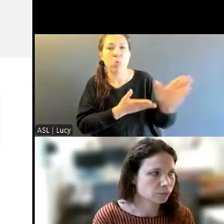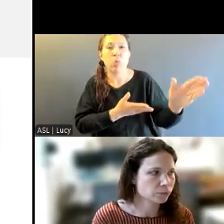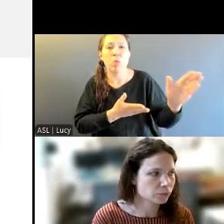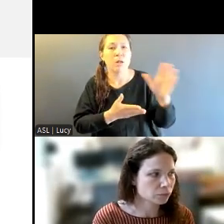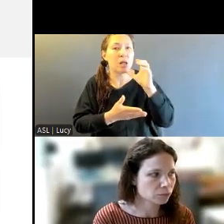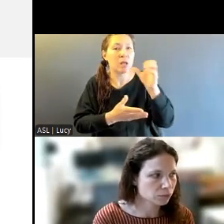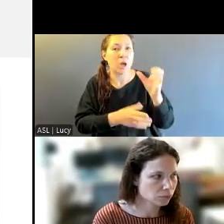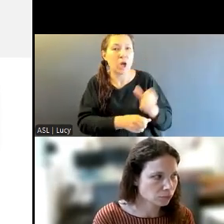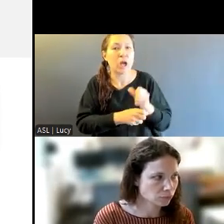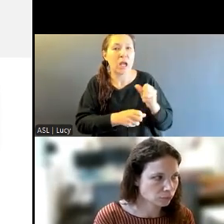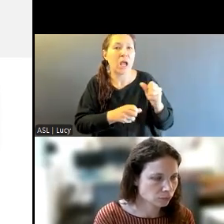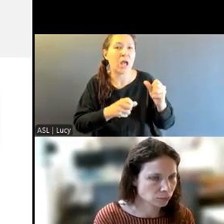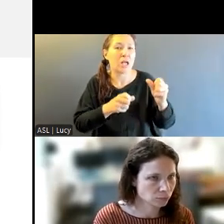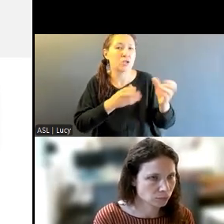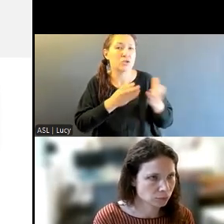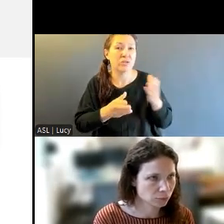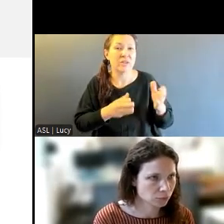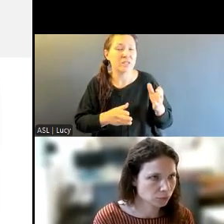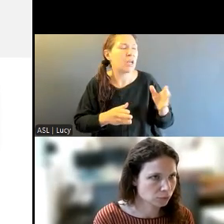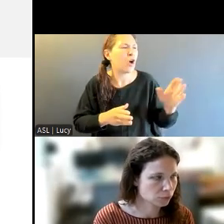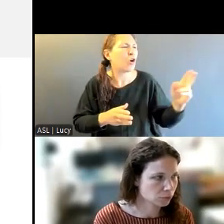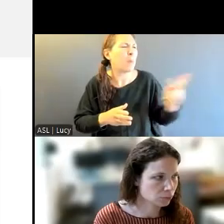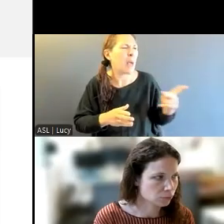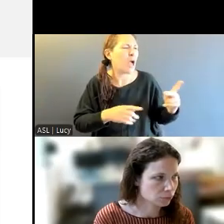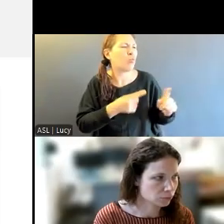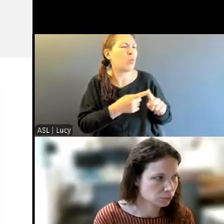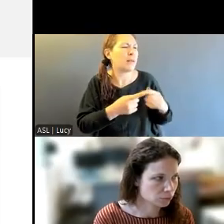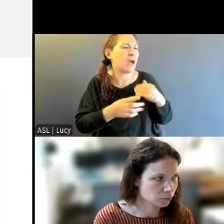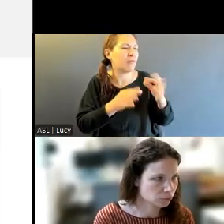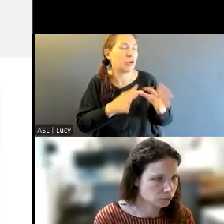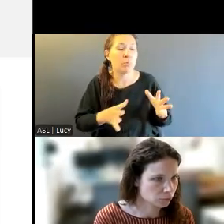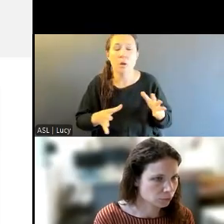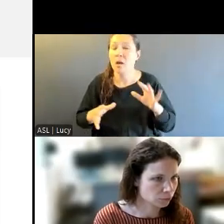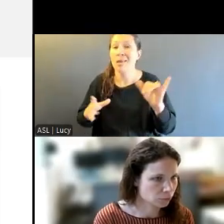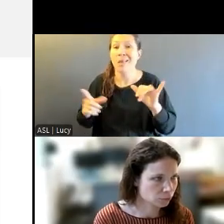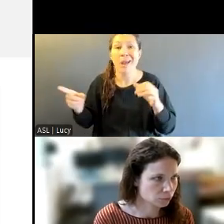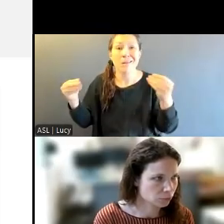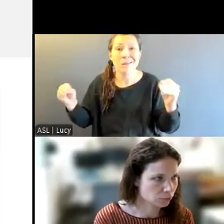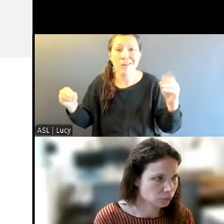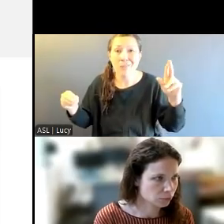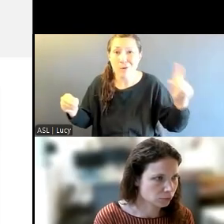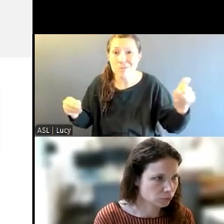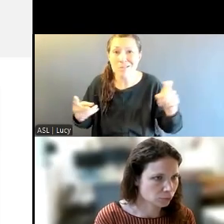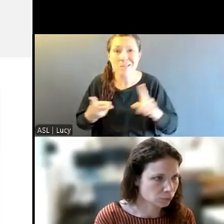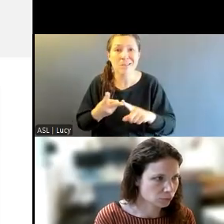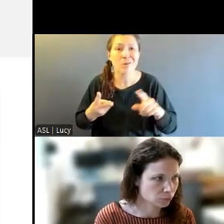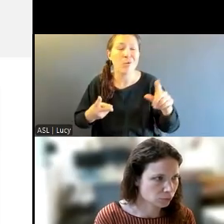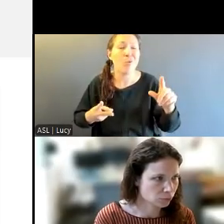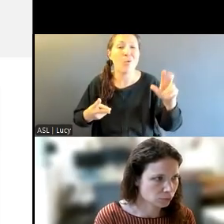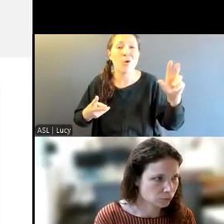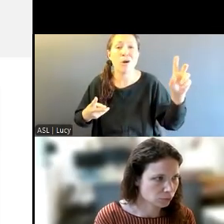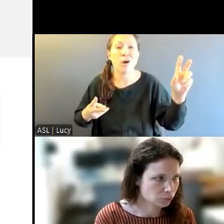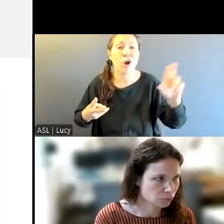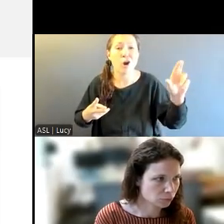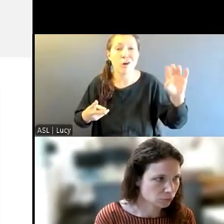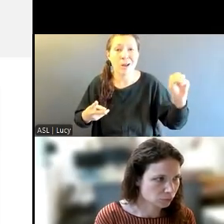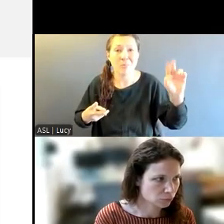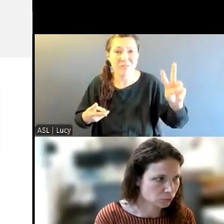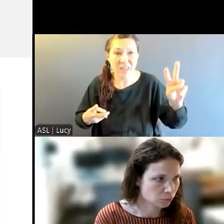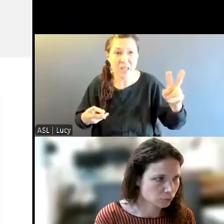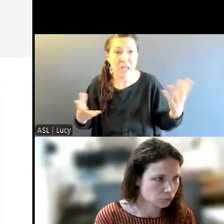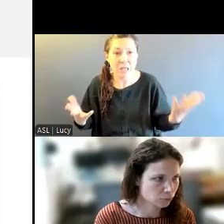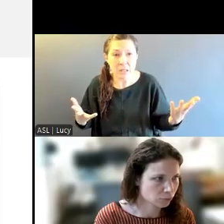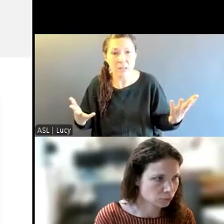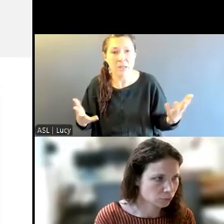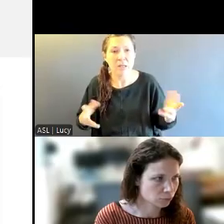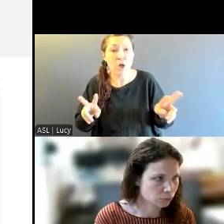interpreters, such as at the pharmacy service or at the driver license exam. This quote, translated from Spanish, illustrates